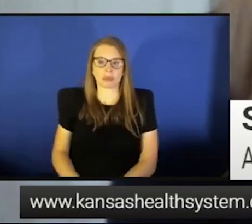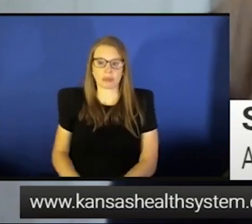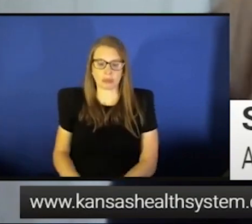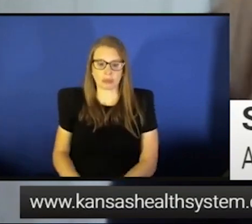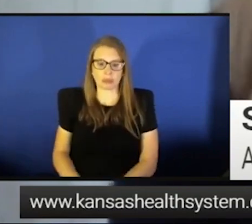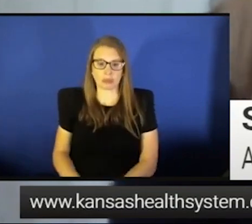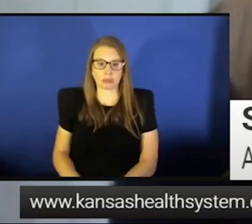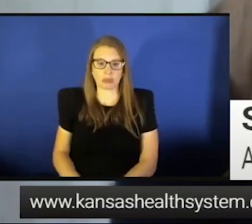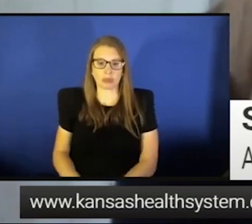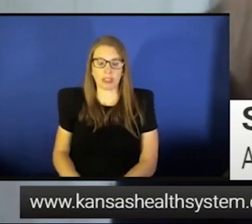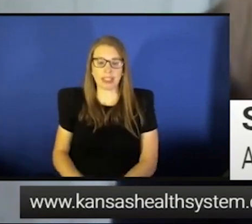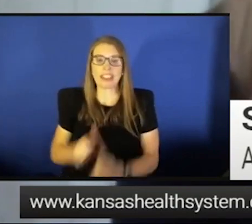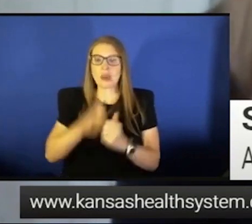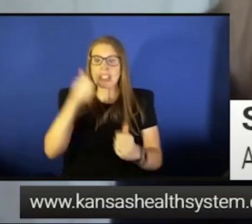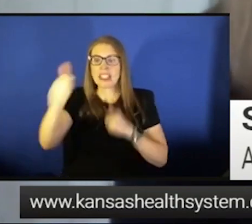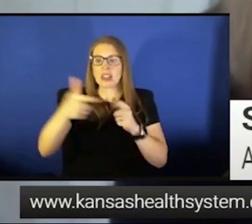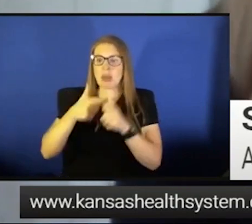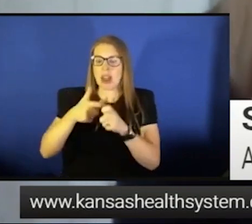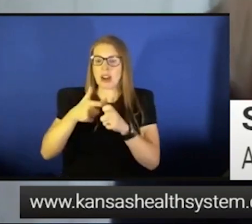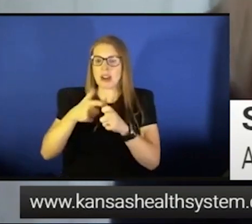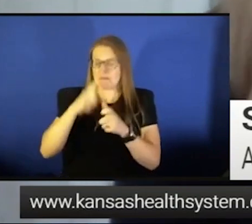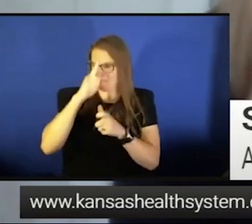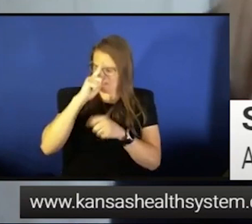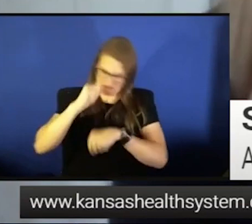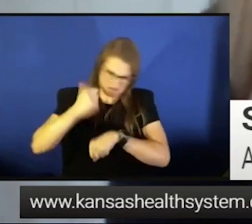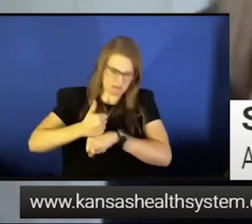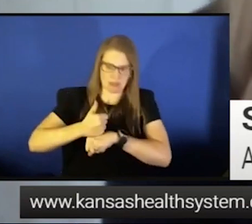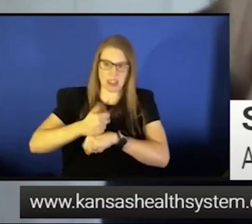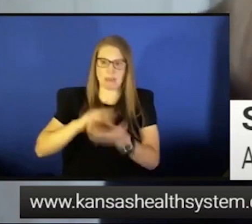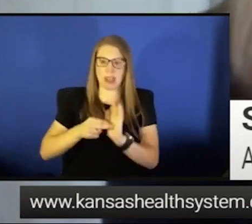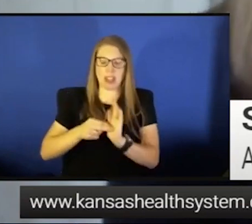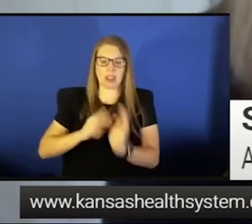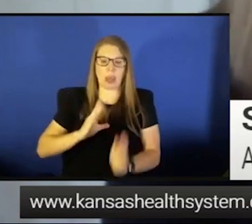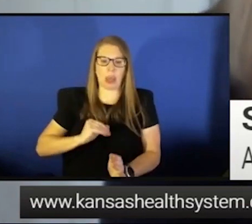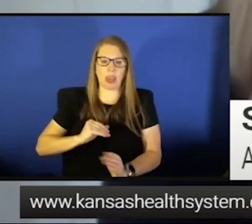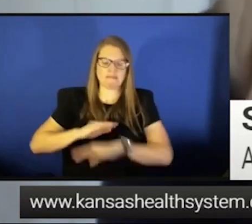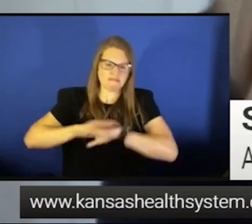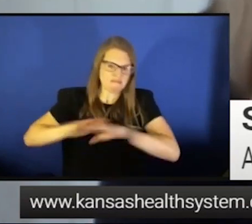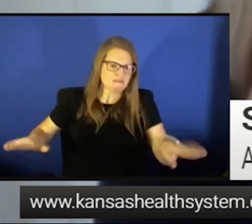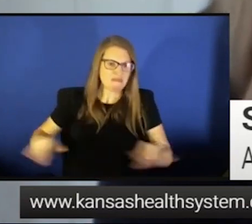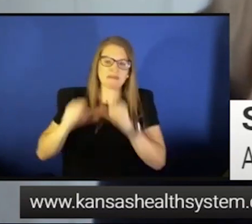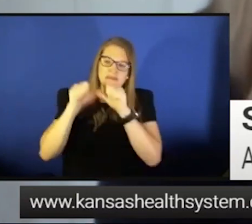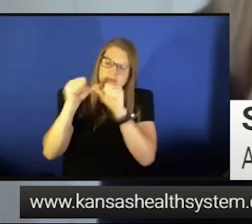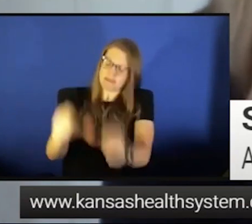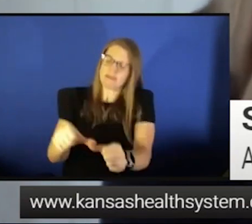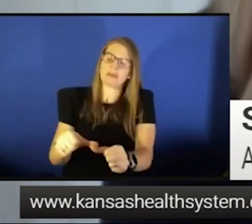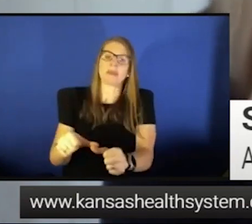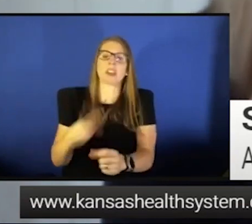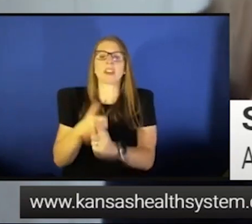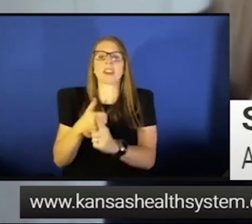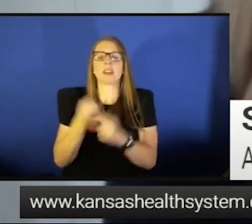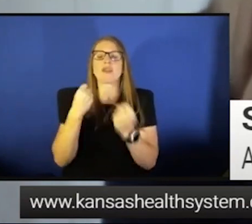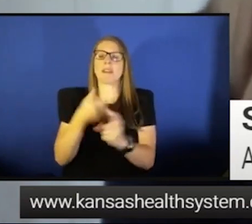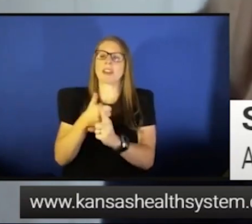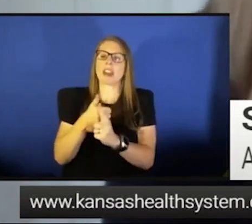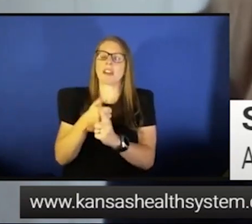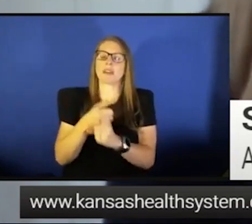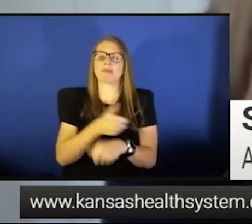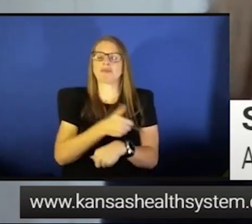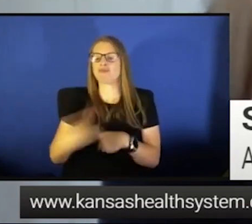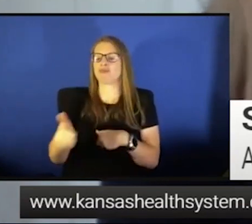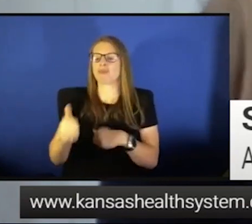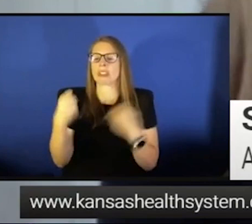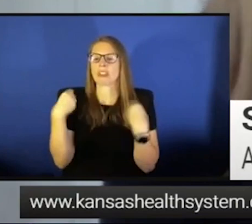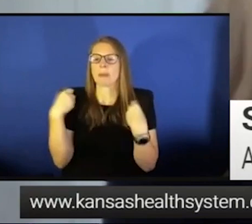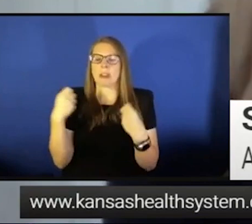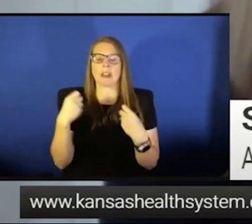runner mentality, so nothing was going to keep her down. She's able to drive herself to the gym. She volunteers